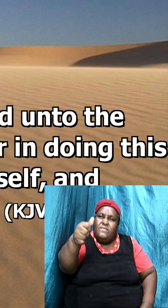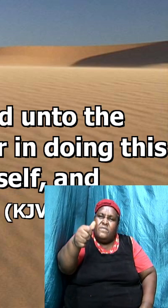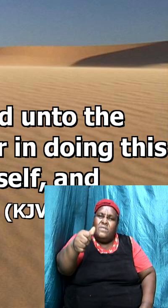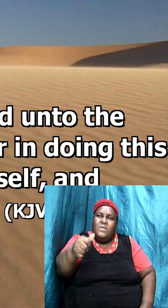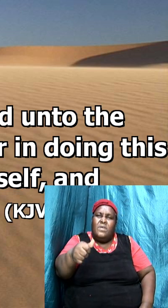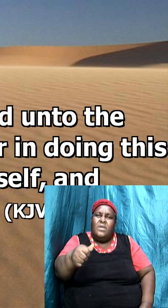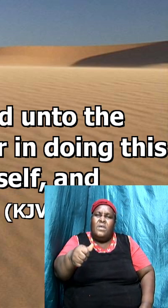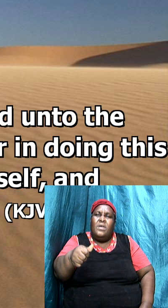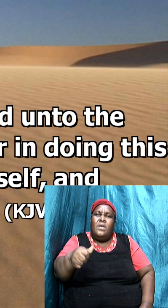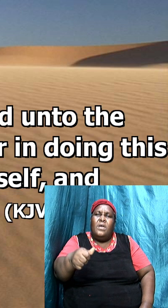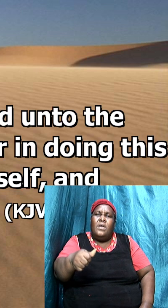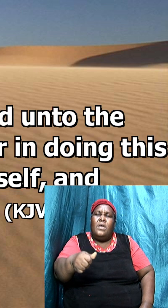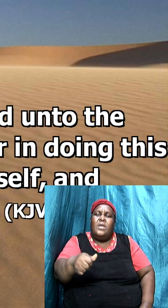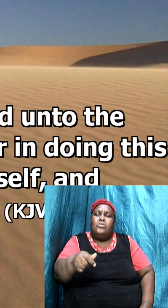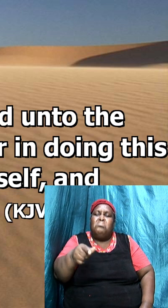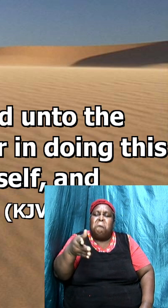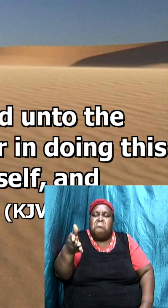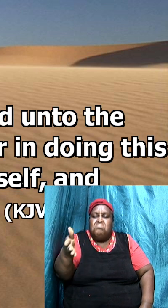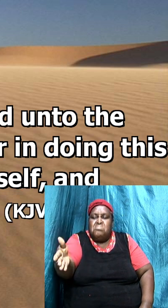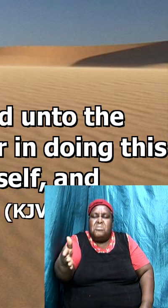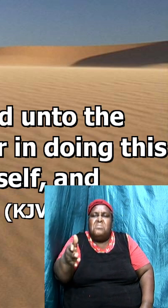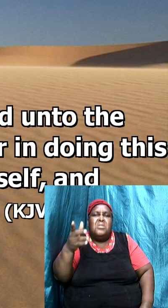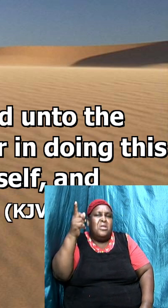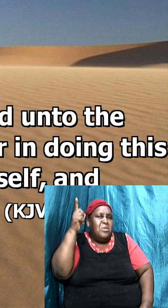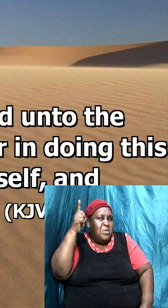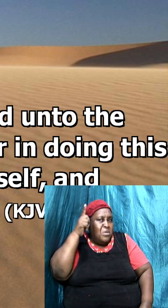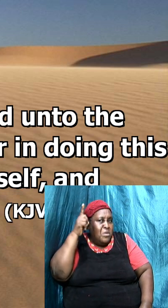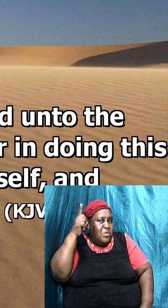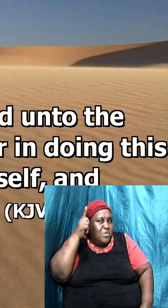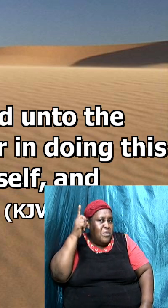thyself and them that hear thee.